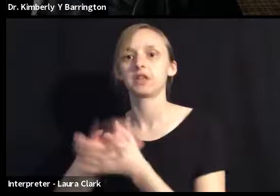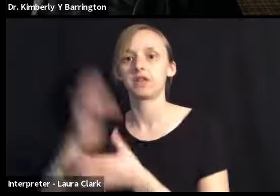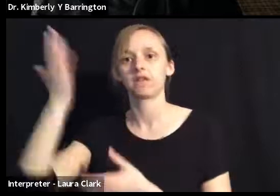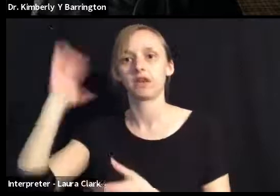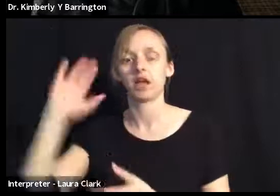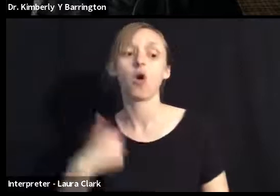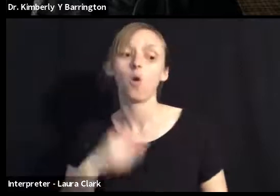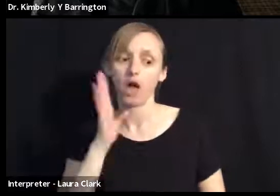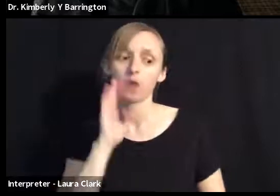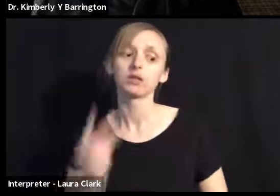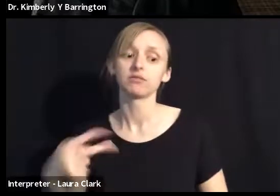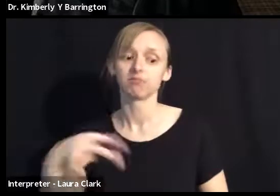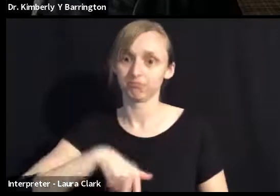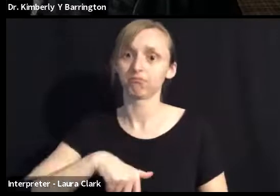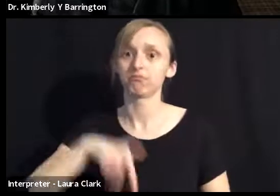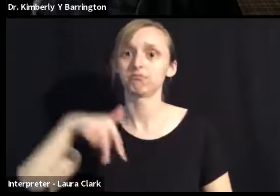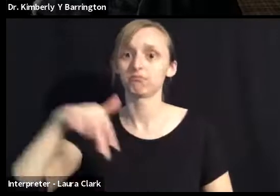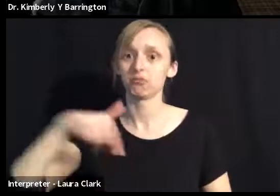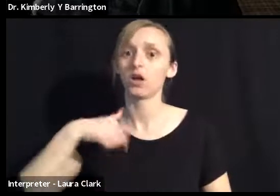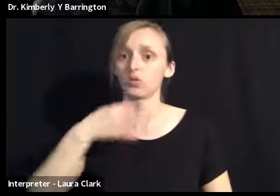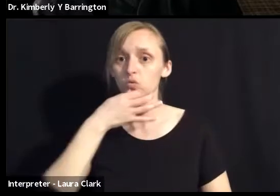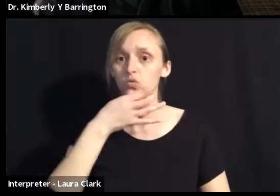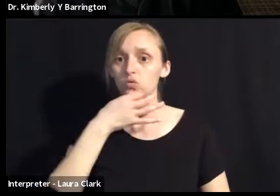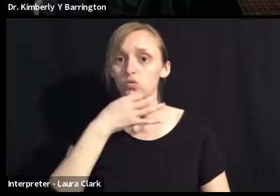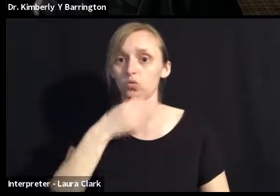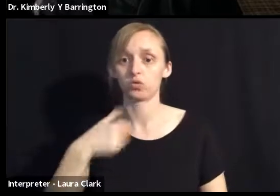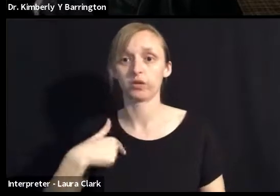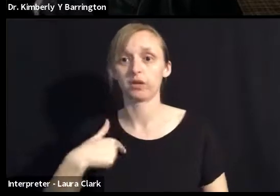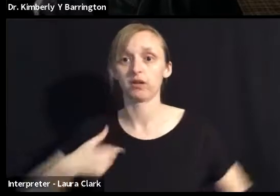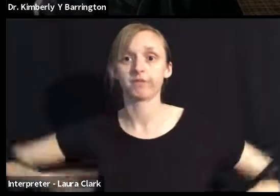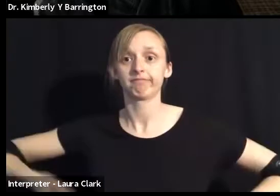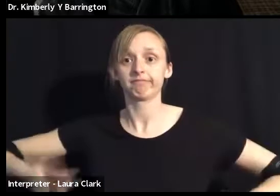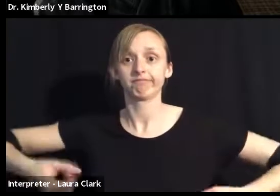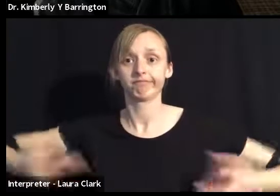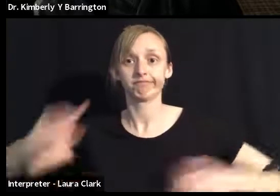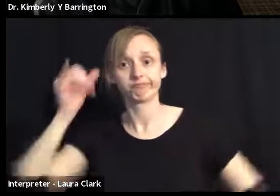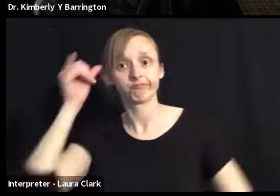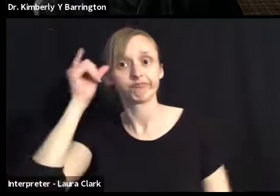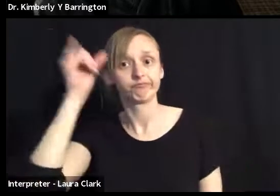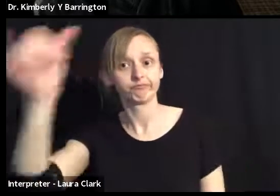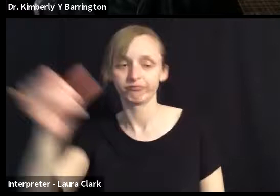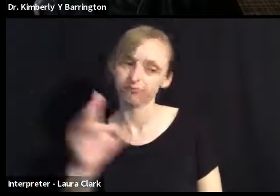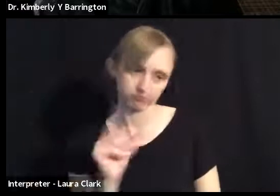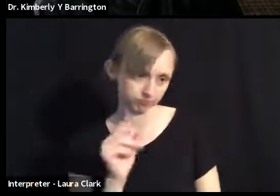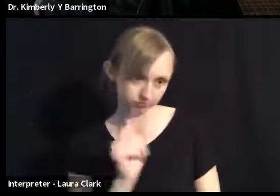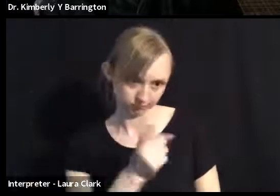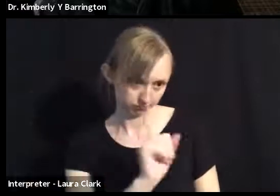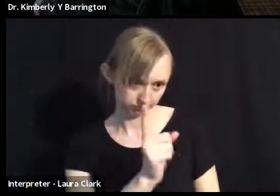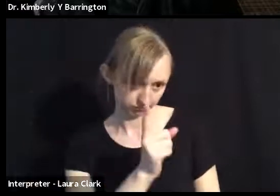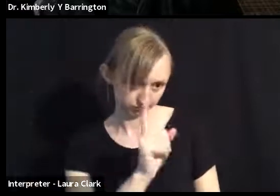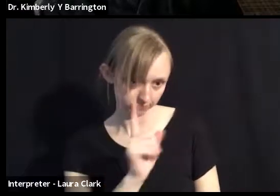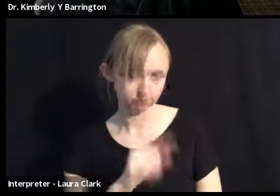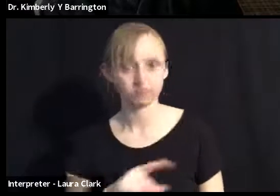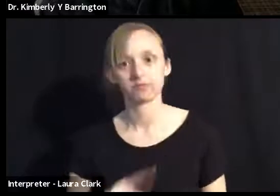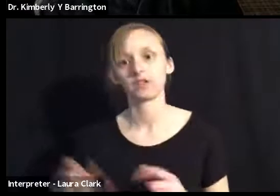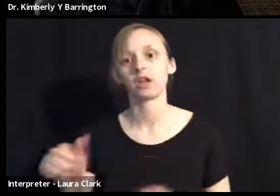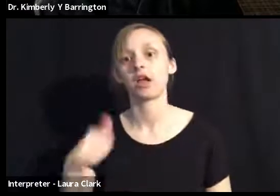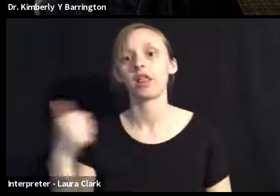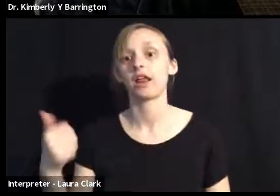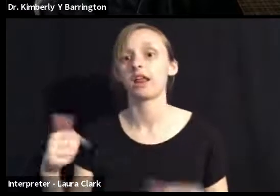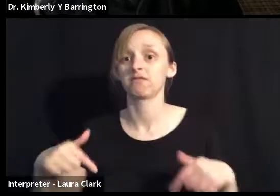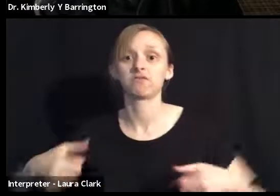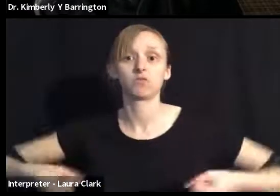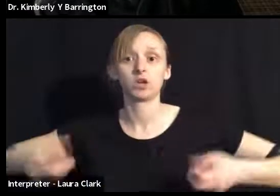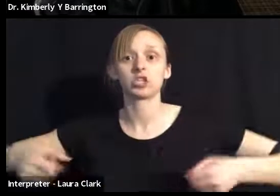up soon. This right here is not going to be my forever story. So outside of that, out of these 6 weeks, I